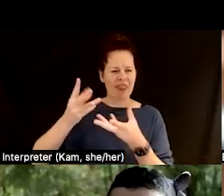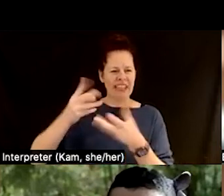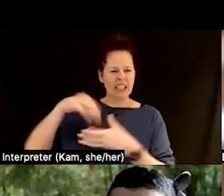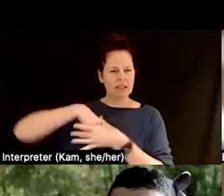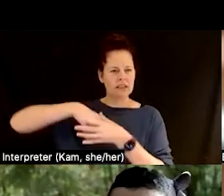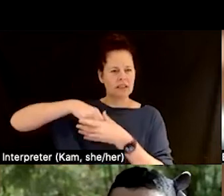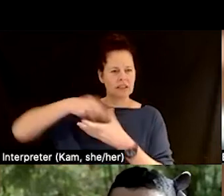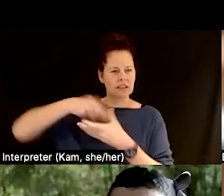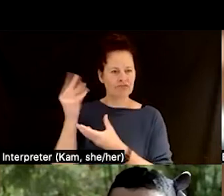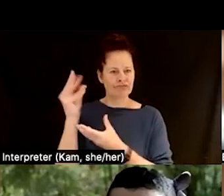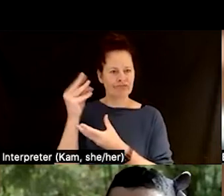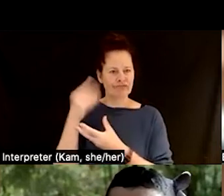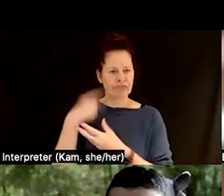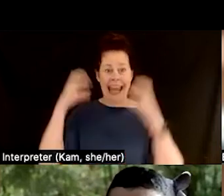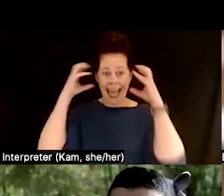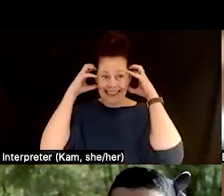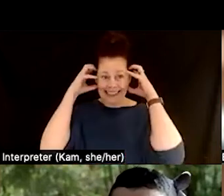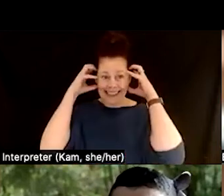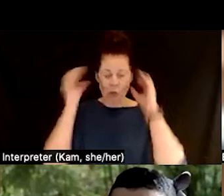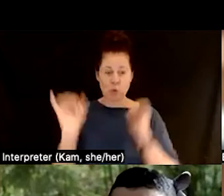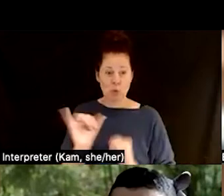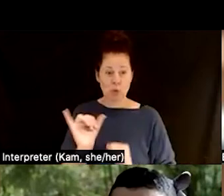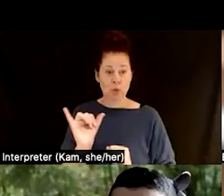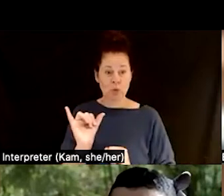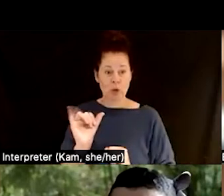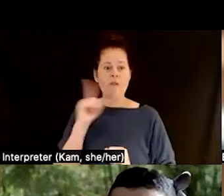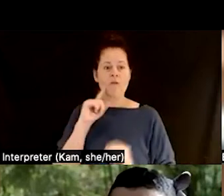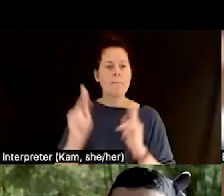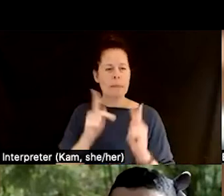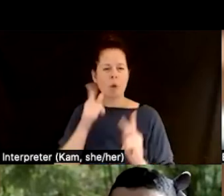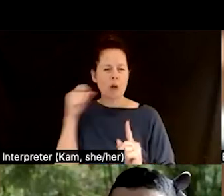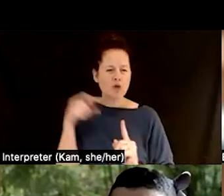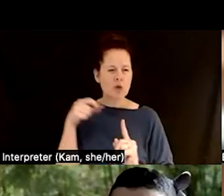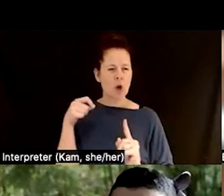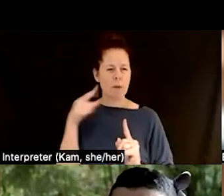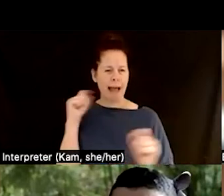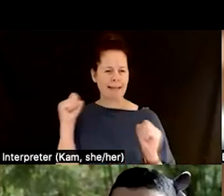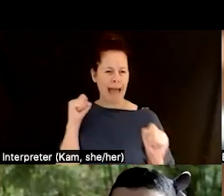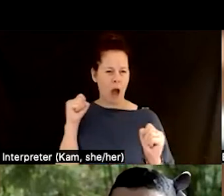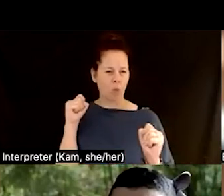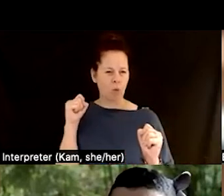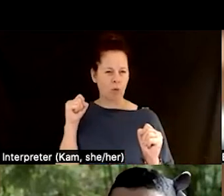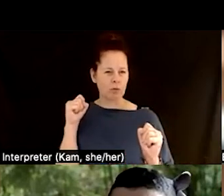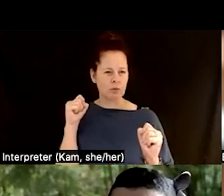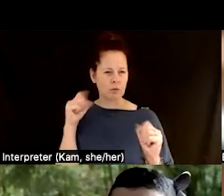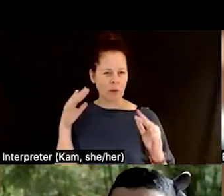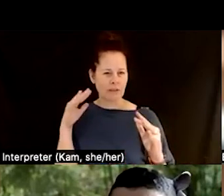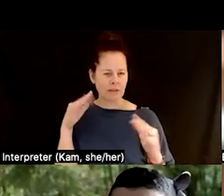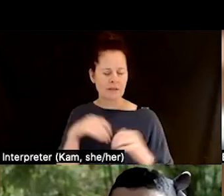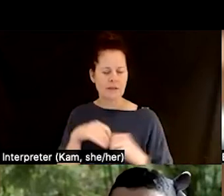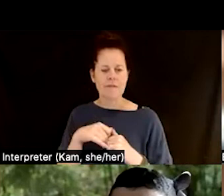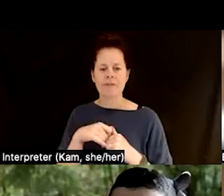for headsets for people that are triggered by loud noises. You can ask